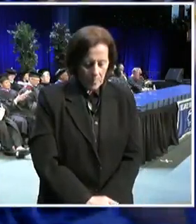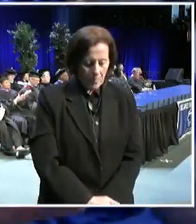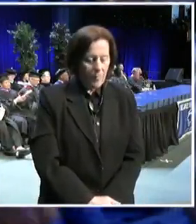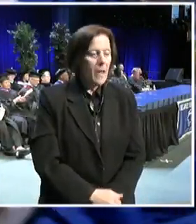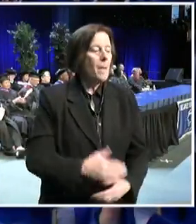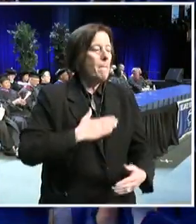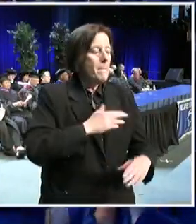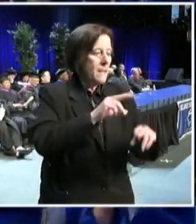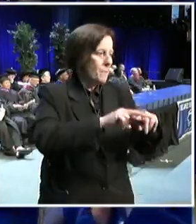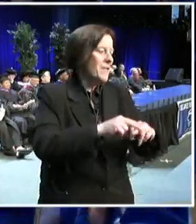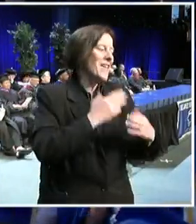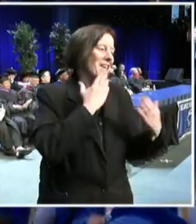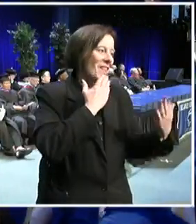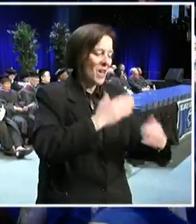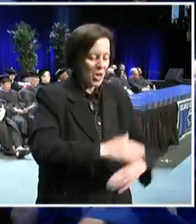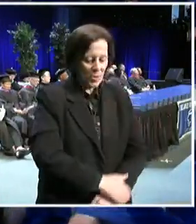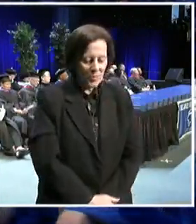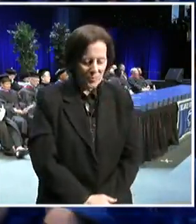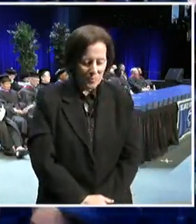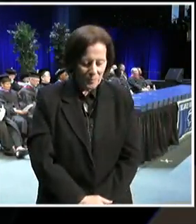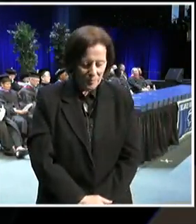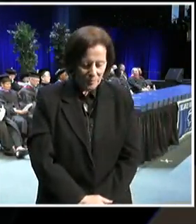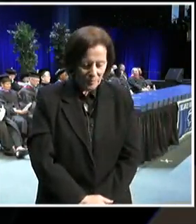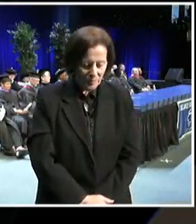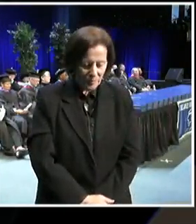You may be seated. Thank you.